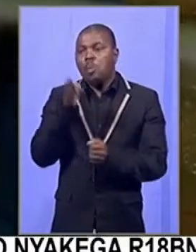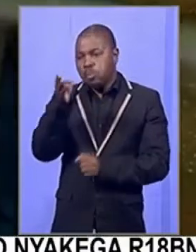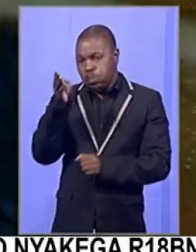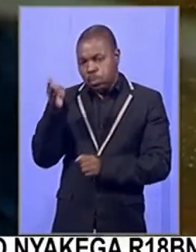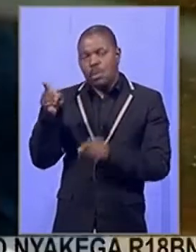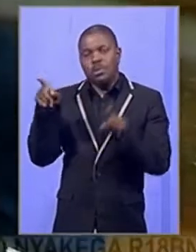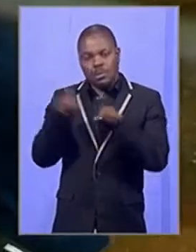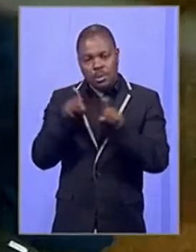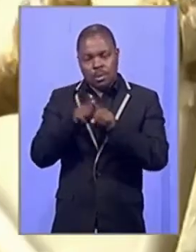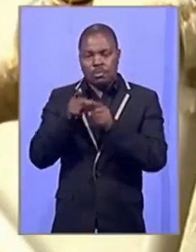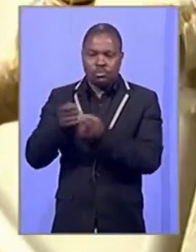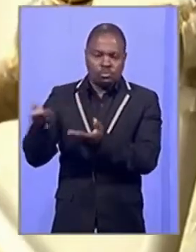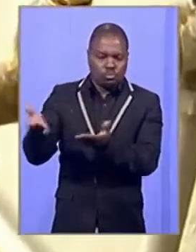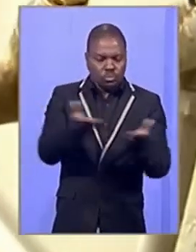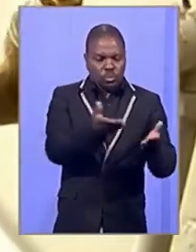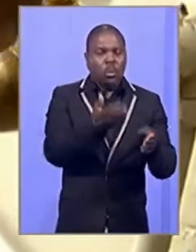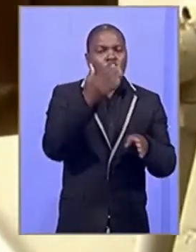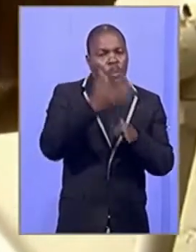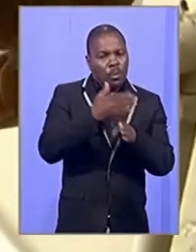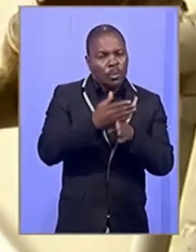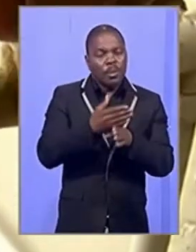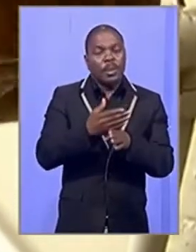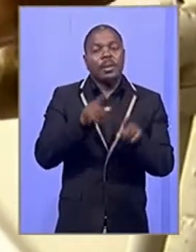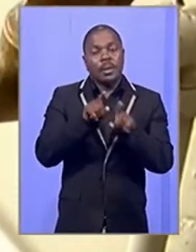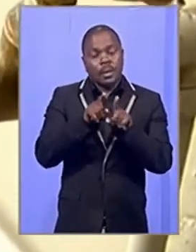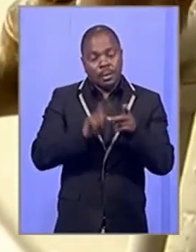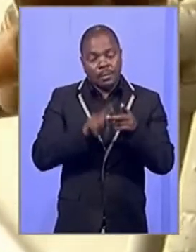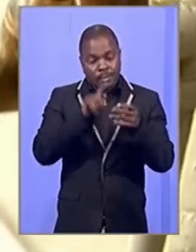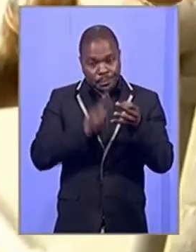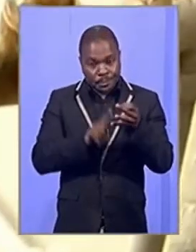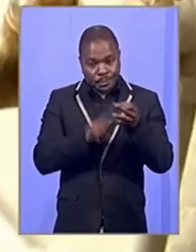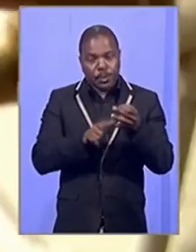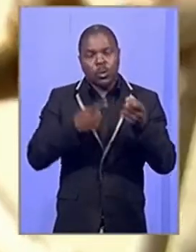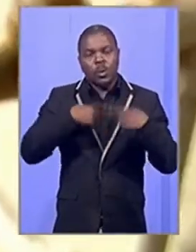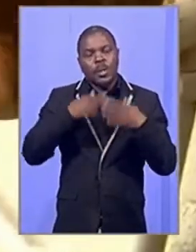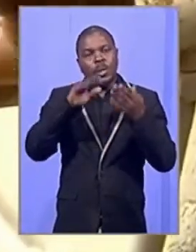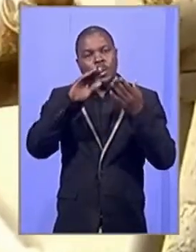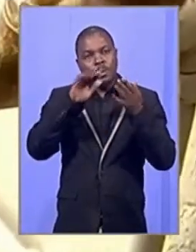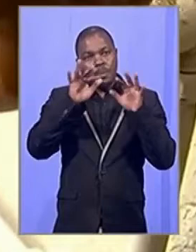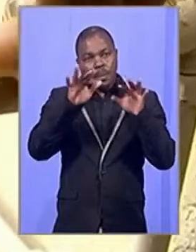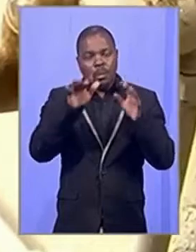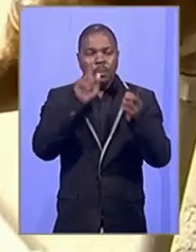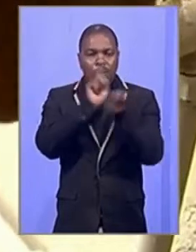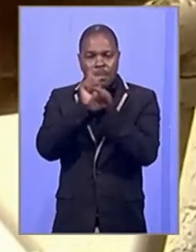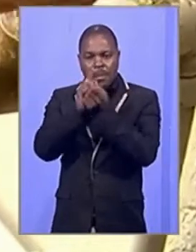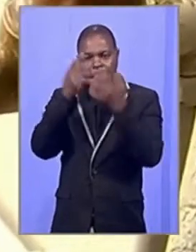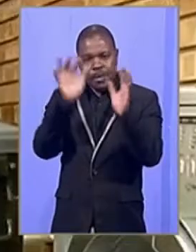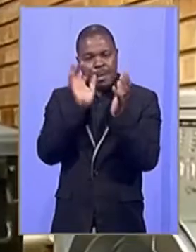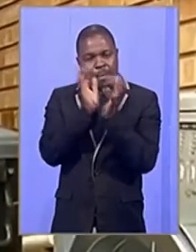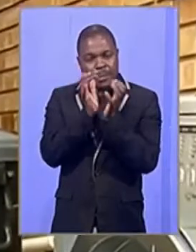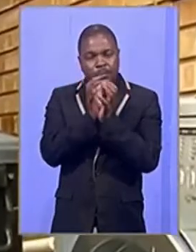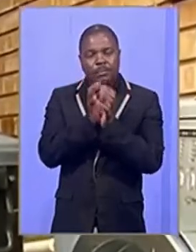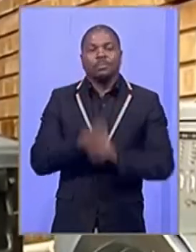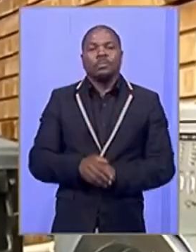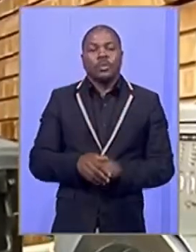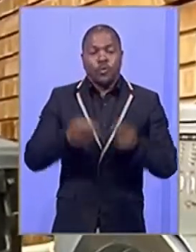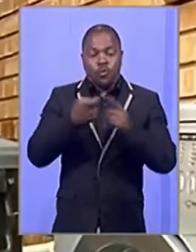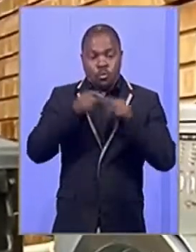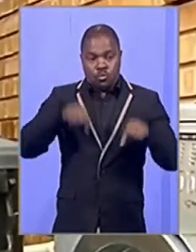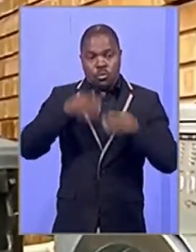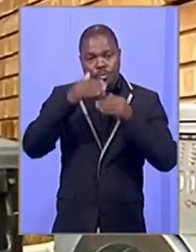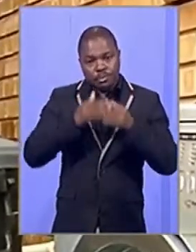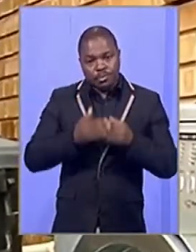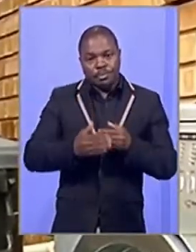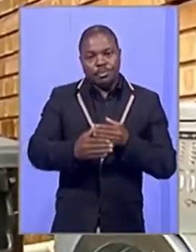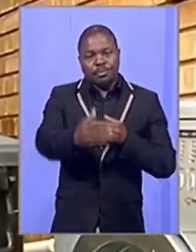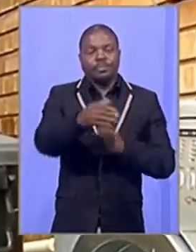tsona re di tsentšhitše mo tseleng ebile wa ka kopano ya rena e re bilego le yona le badudi go tloga ga letšatši la lekgono re na